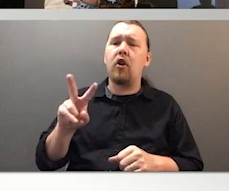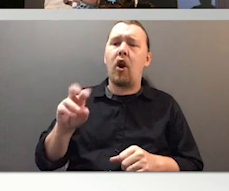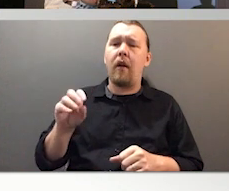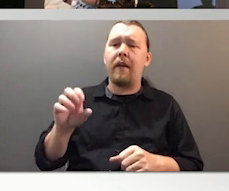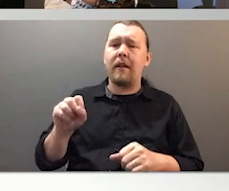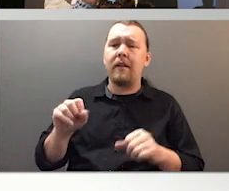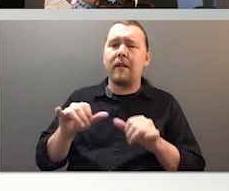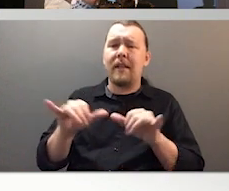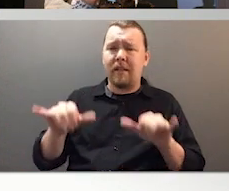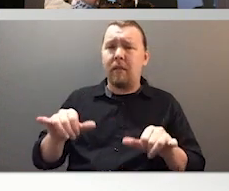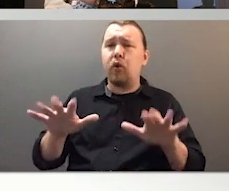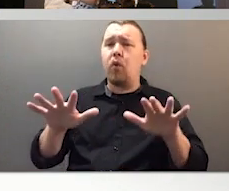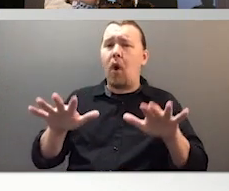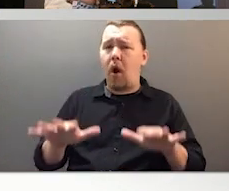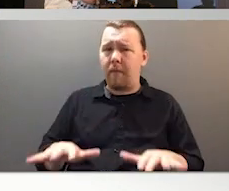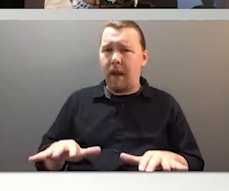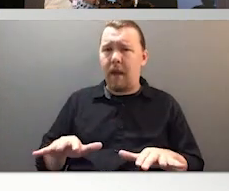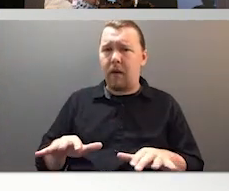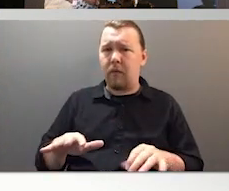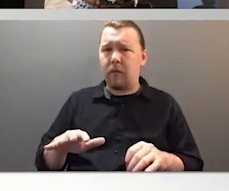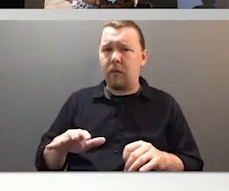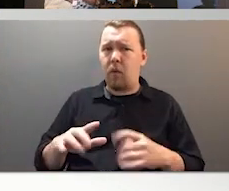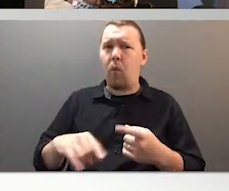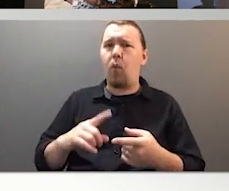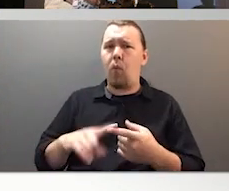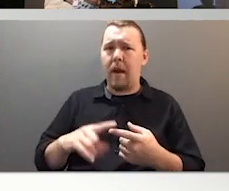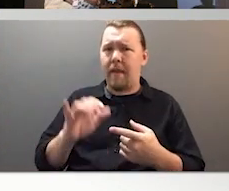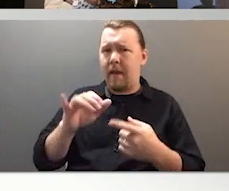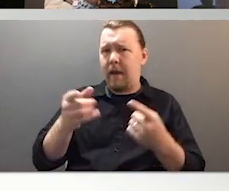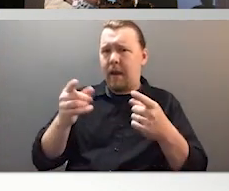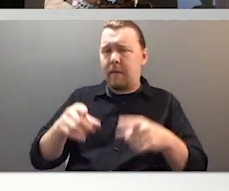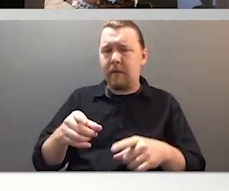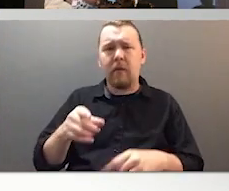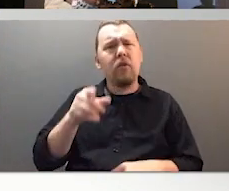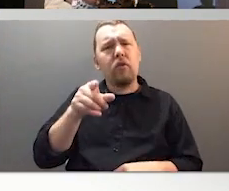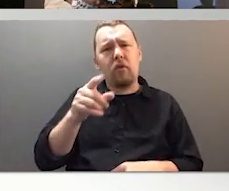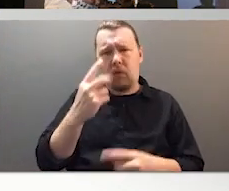into that phase? So think of the last time you were upset.